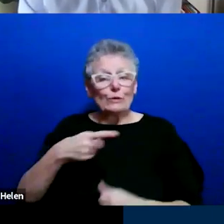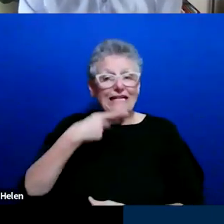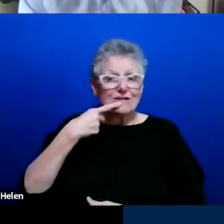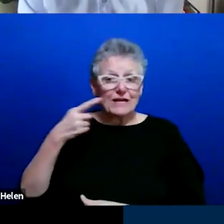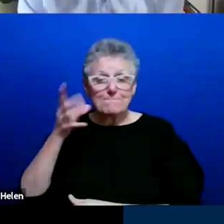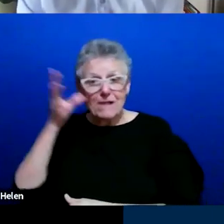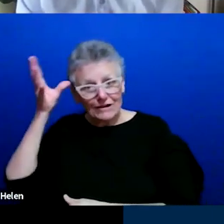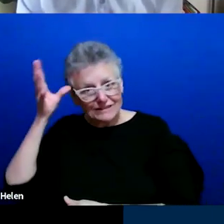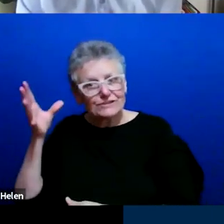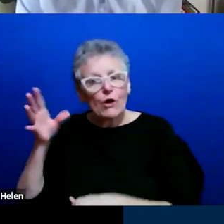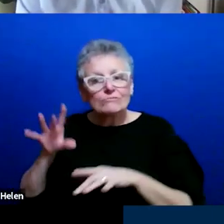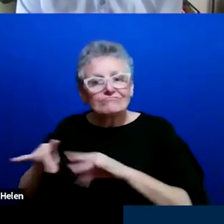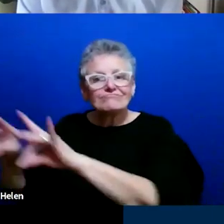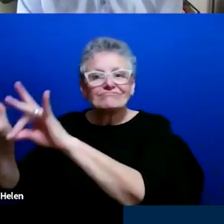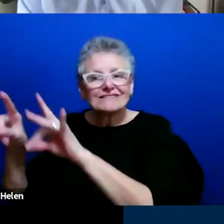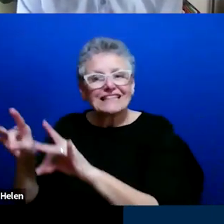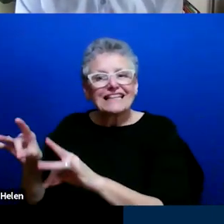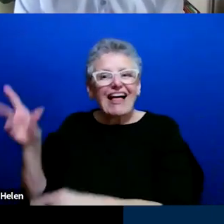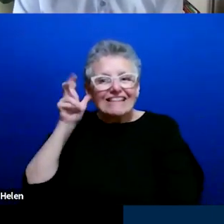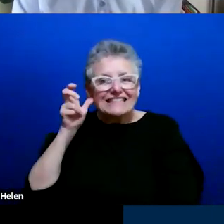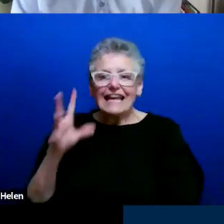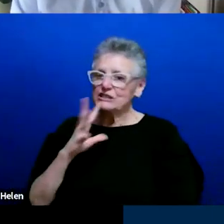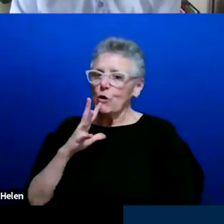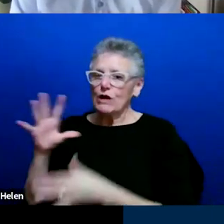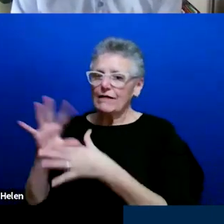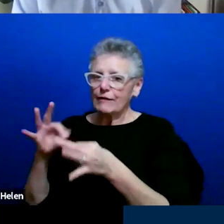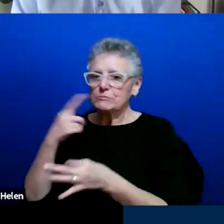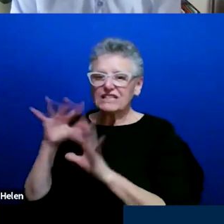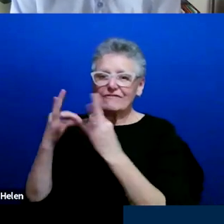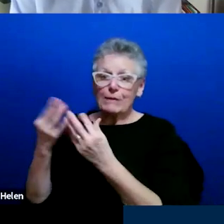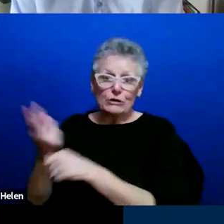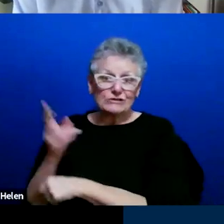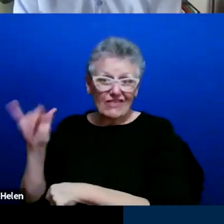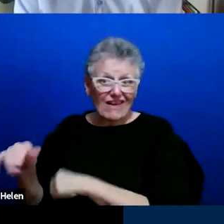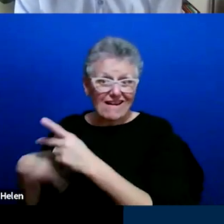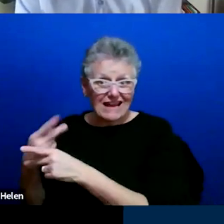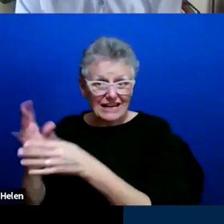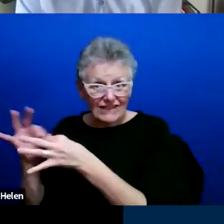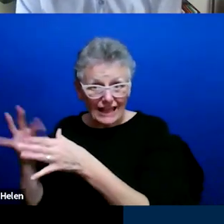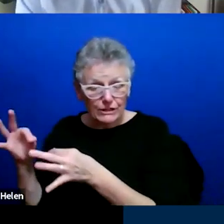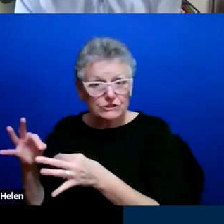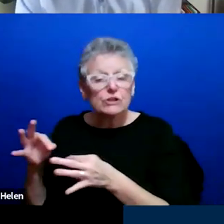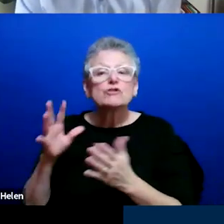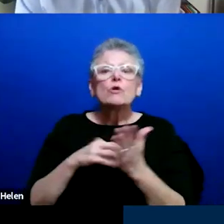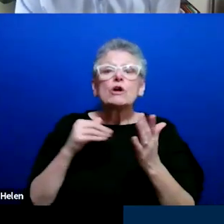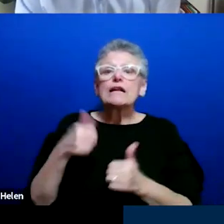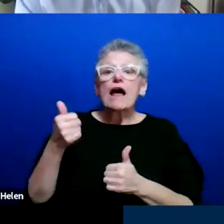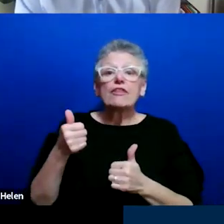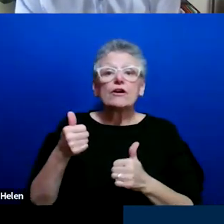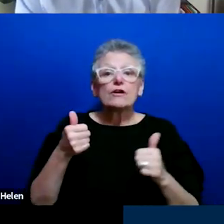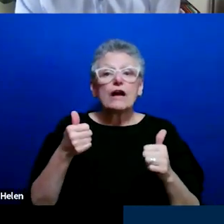language. That's what the language native to the family is. To learn another language rapidly